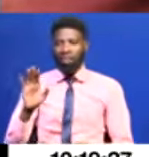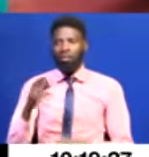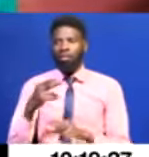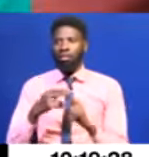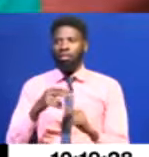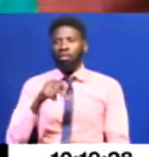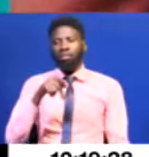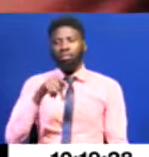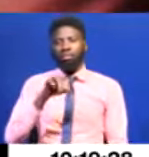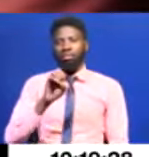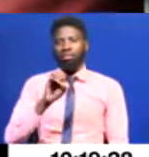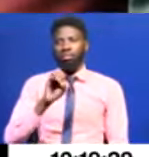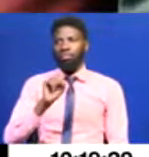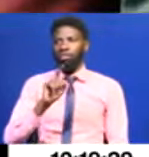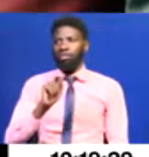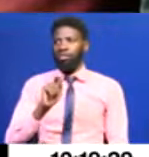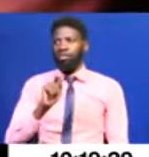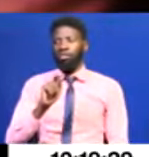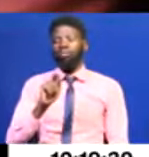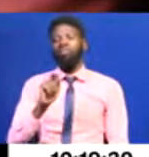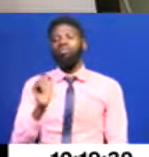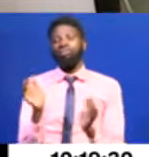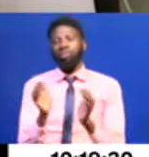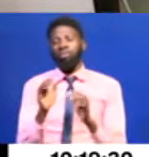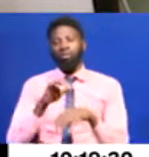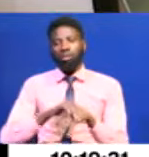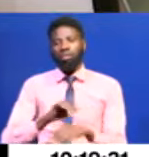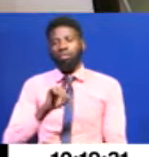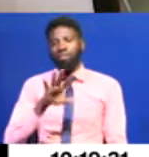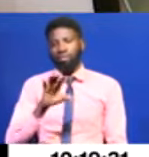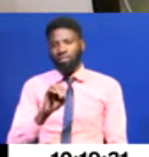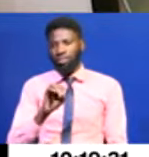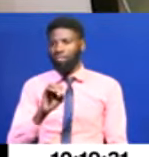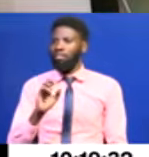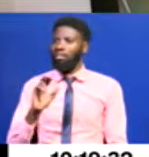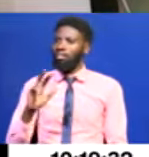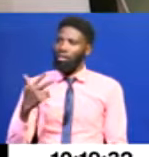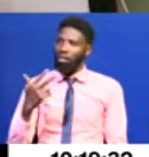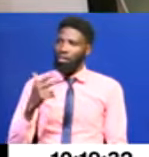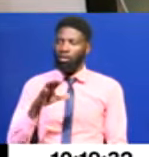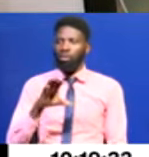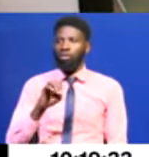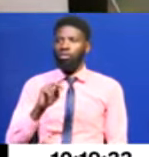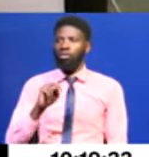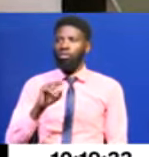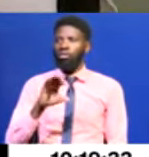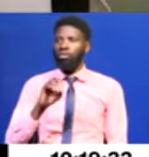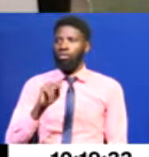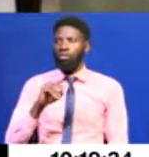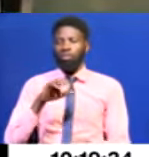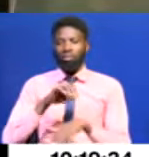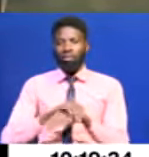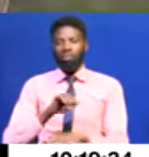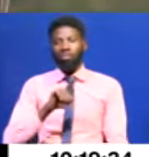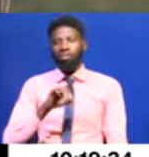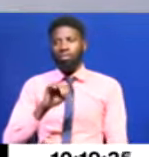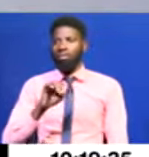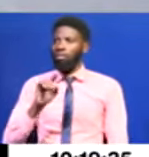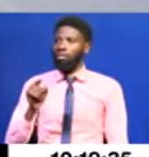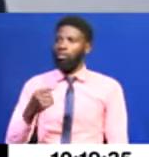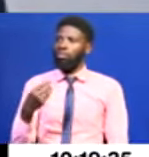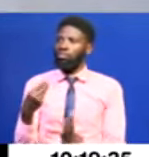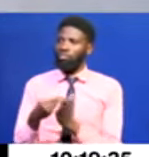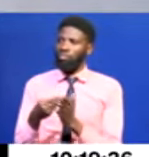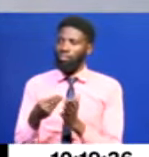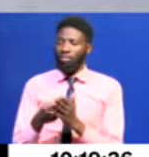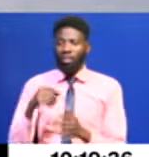her 150,000 shillings. Third was The Concord by Brian Abiswa, that earned him 100,000 shillings.